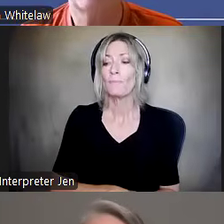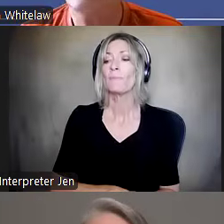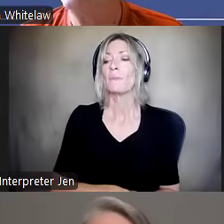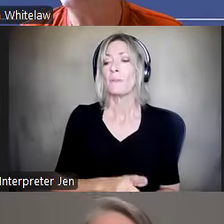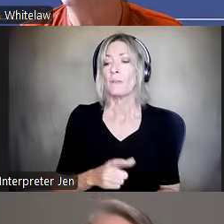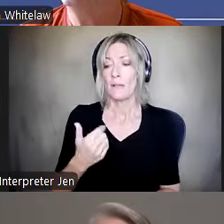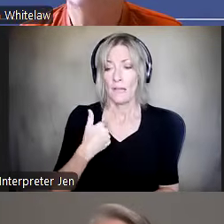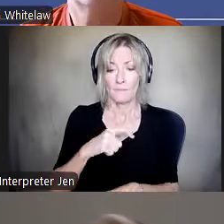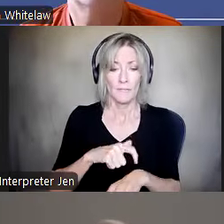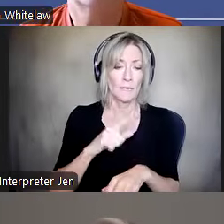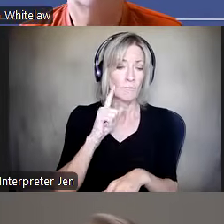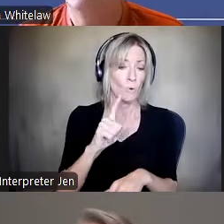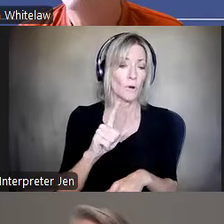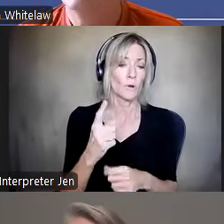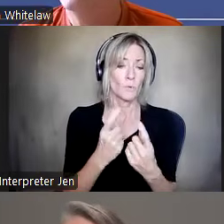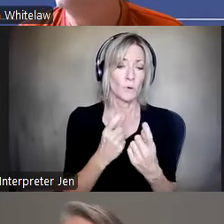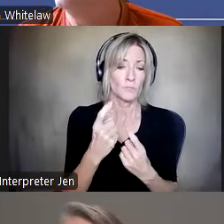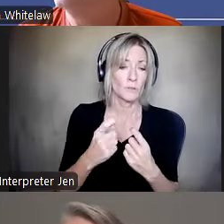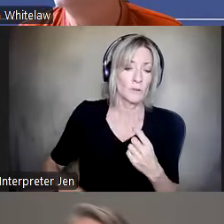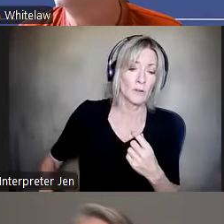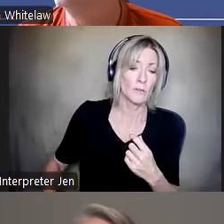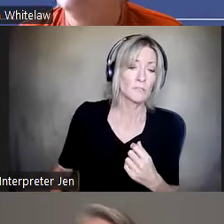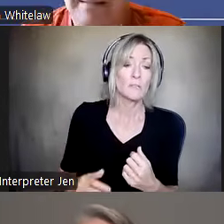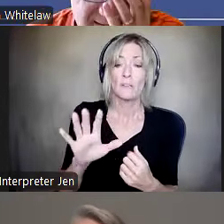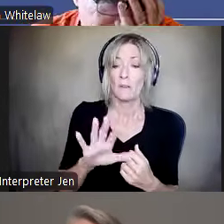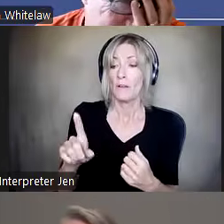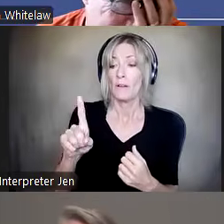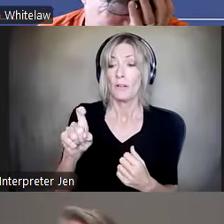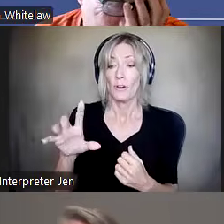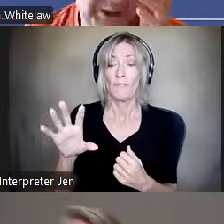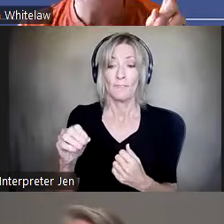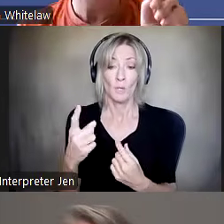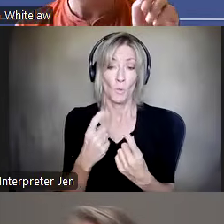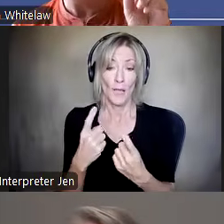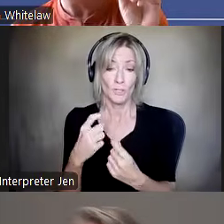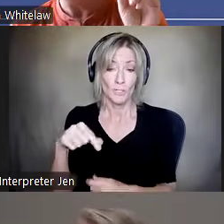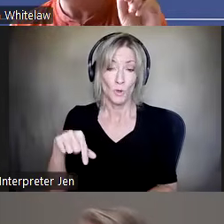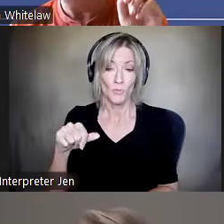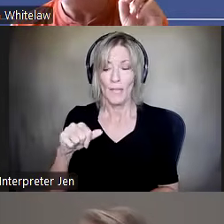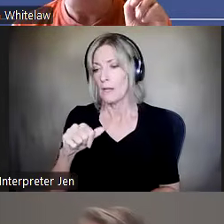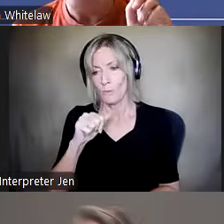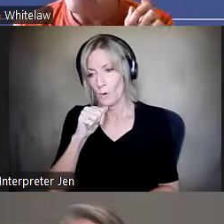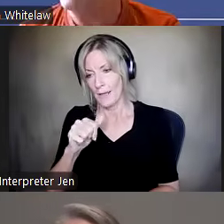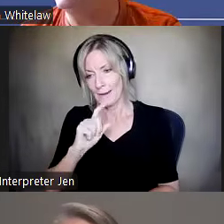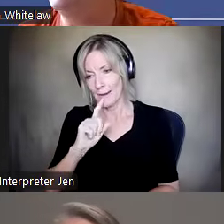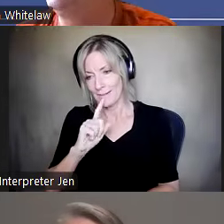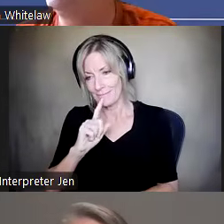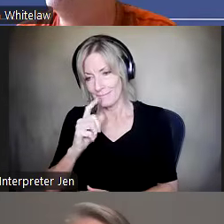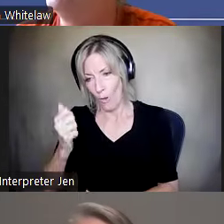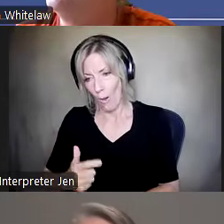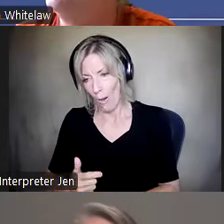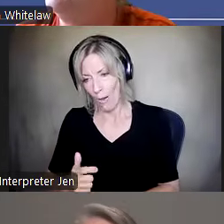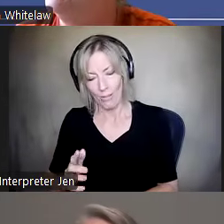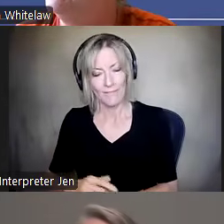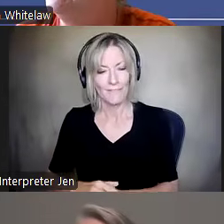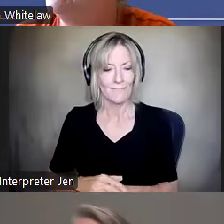some questions here. We have, I think, almost 150 questions in the Q&A, so we won't Which be we able will to not get do to. 150 We're questions. not going to be answering